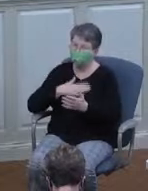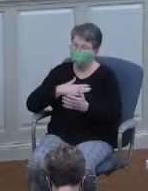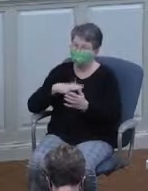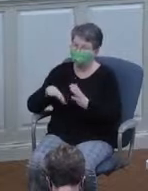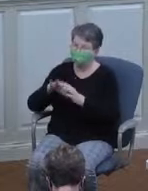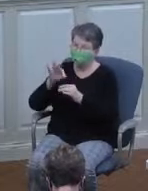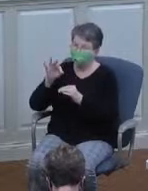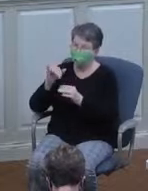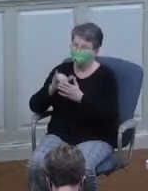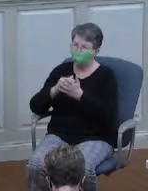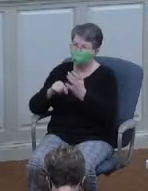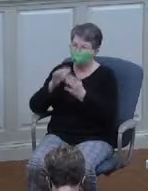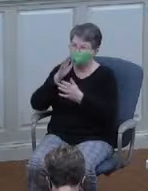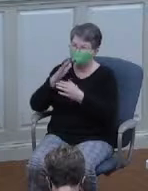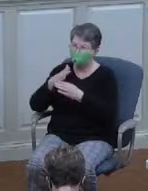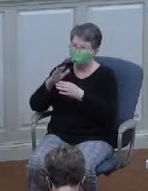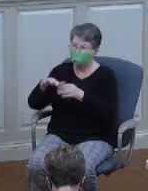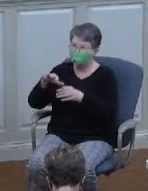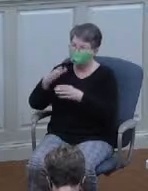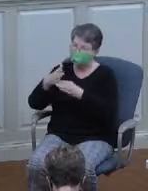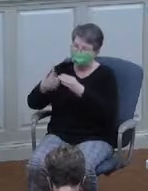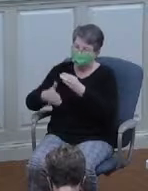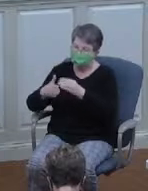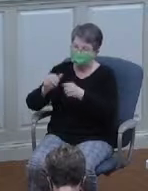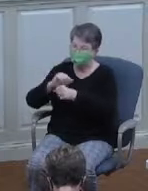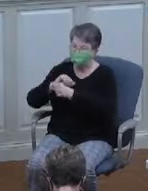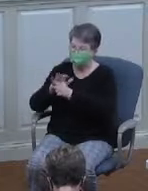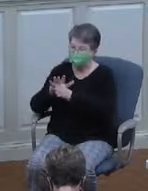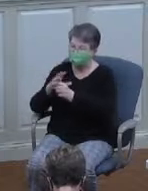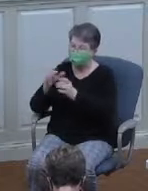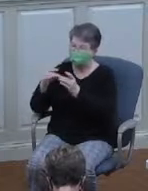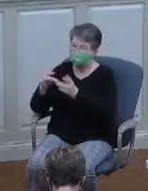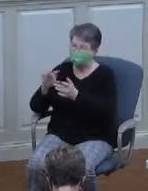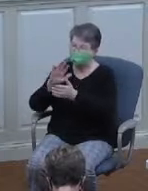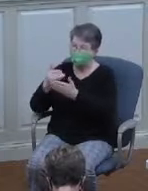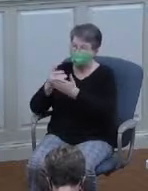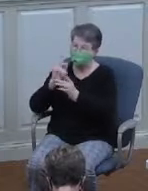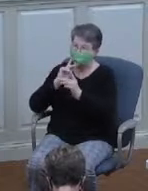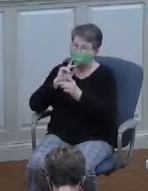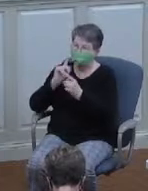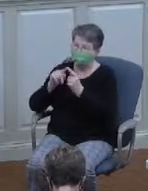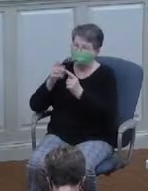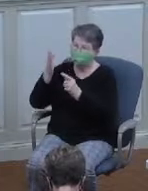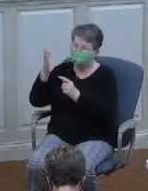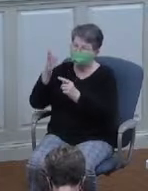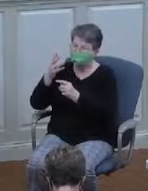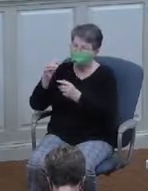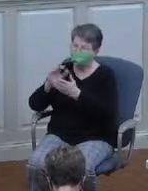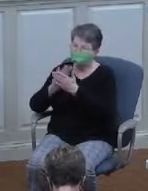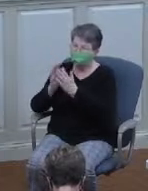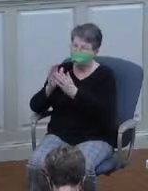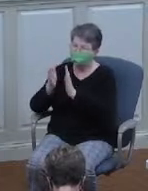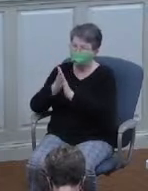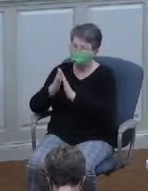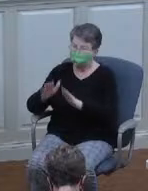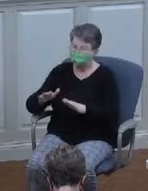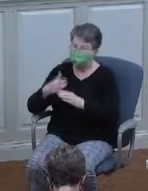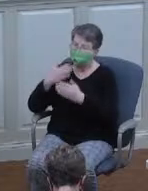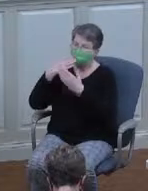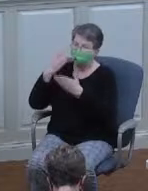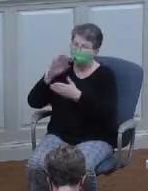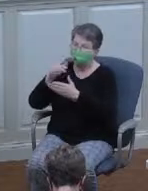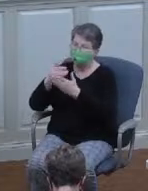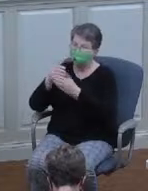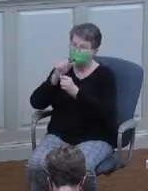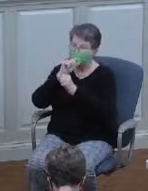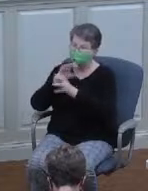will end COVID-19, and I ask you to guide all people toward you and toward peace. Thank you for all the blessings you have given